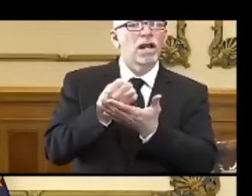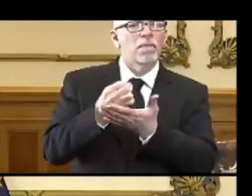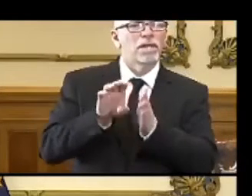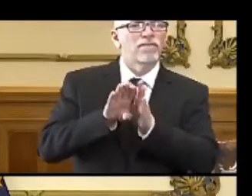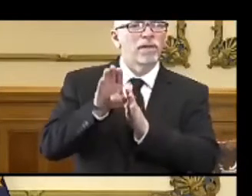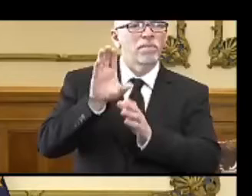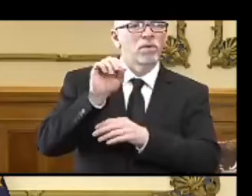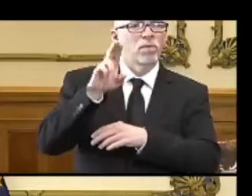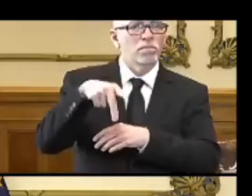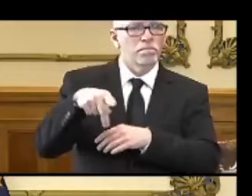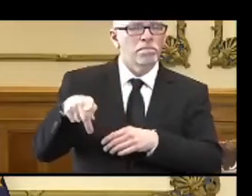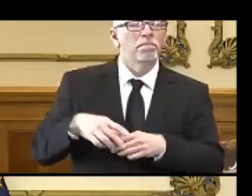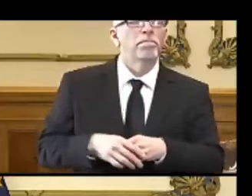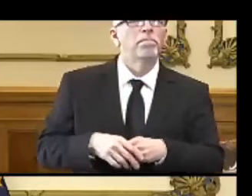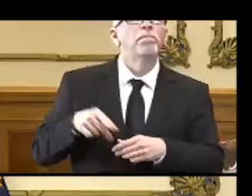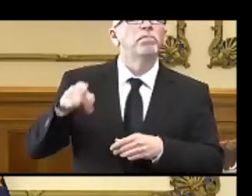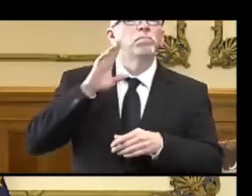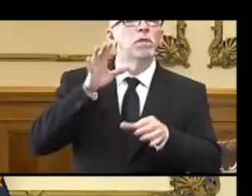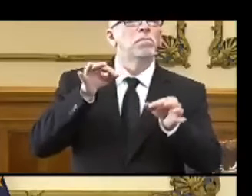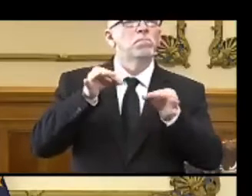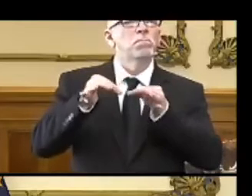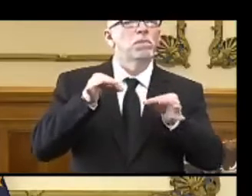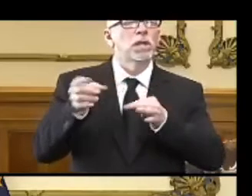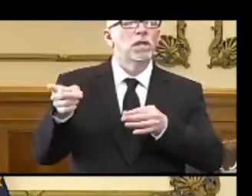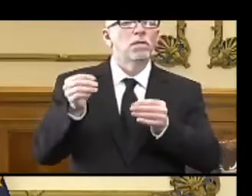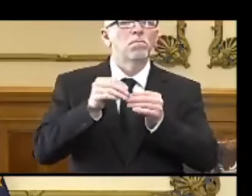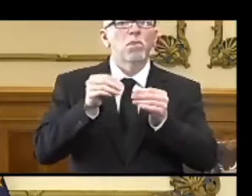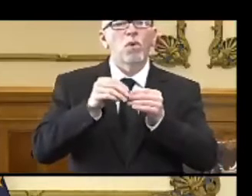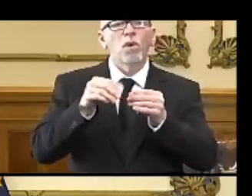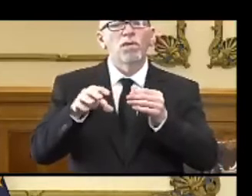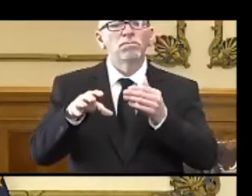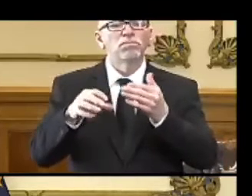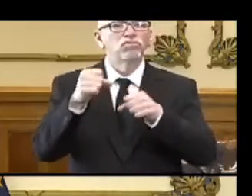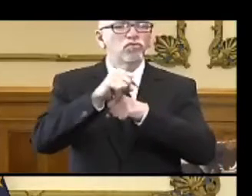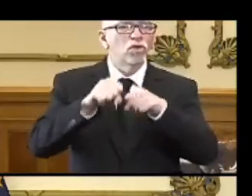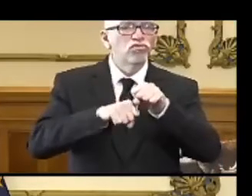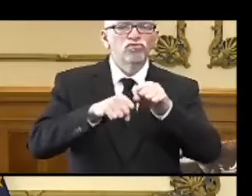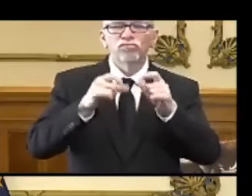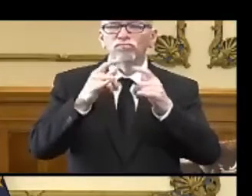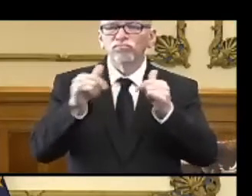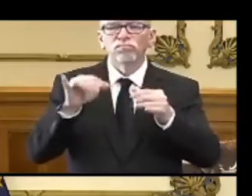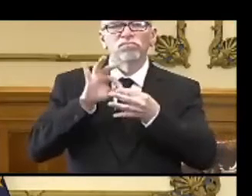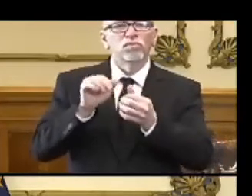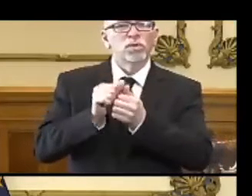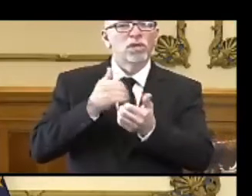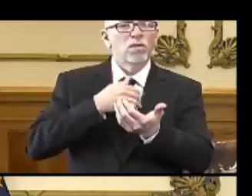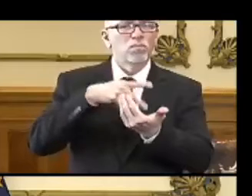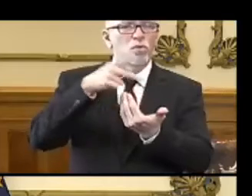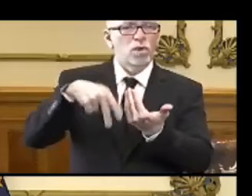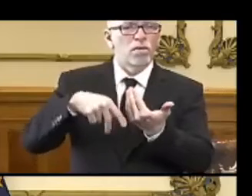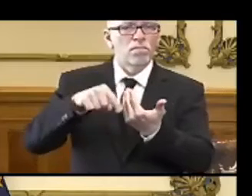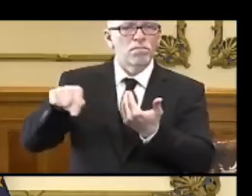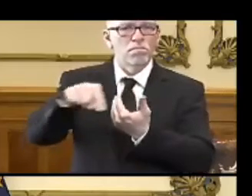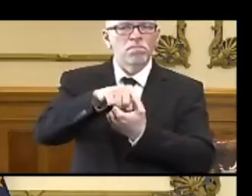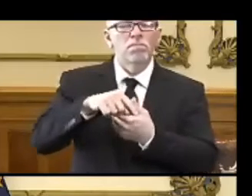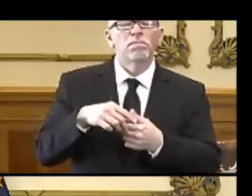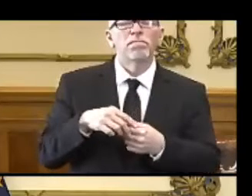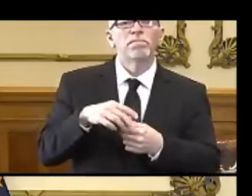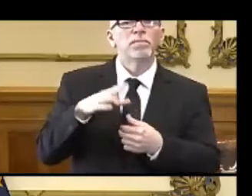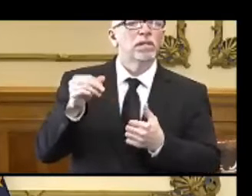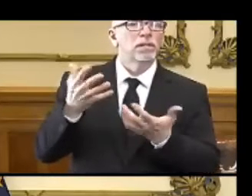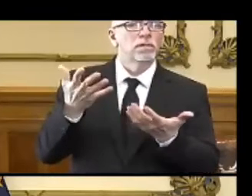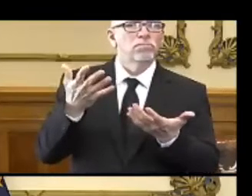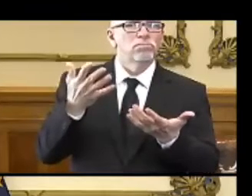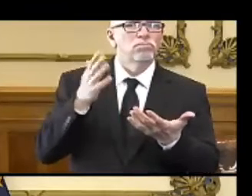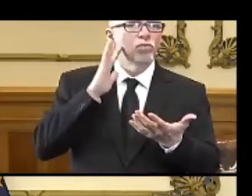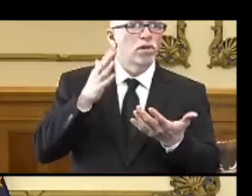Development Corporation, who's going to talk about additional structure regarding these programs and moving towards